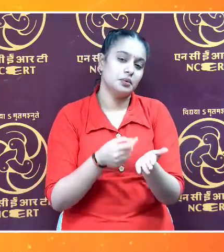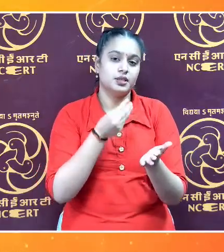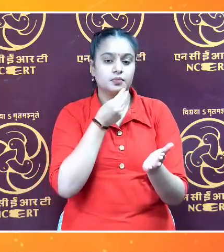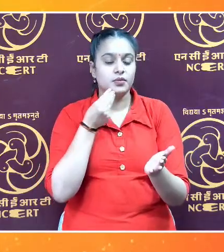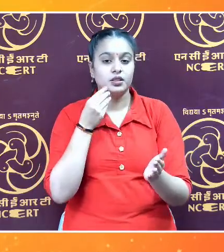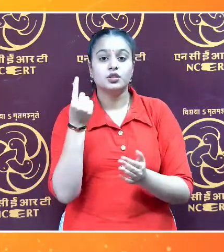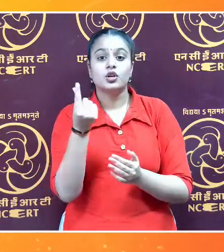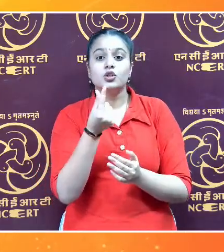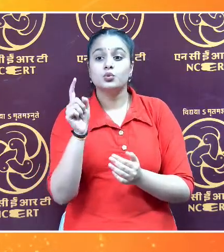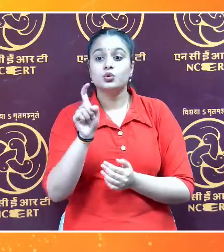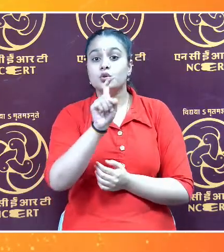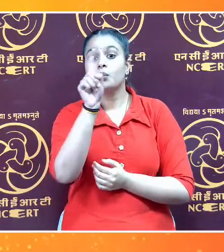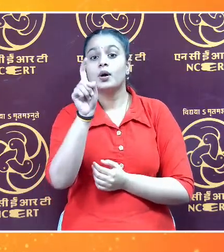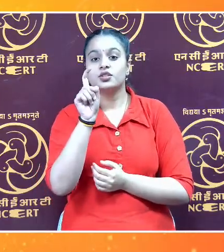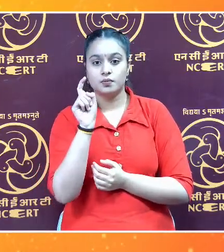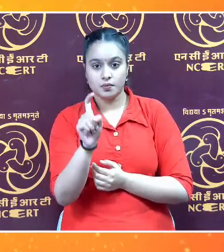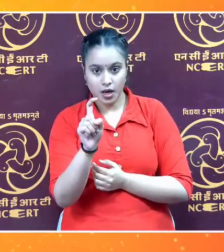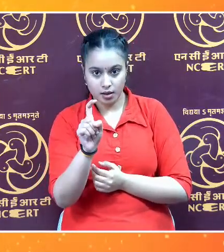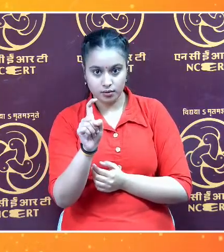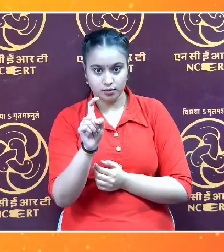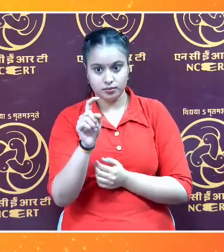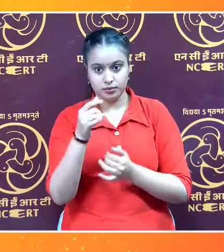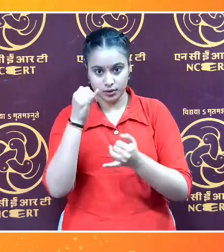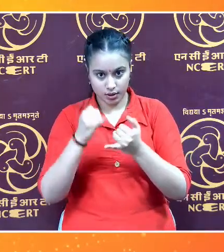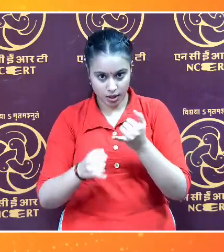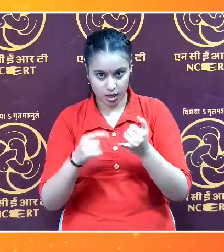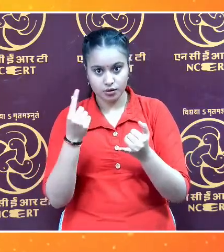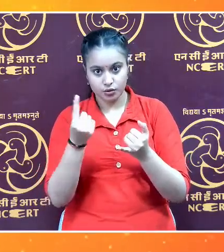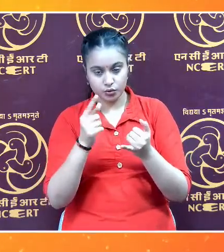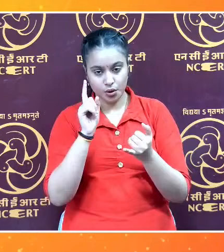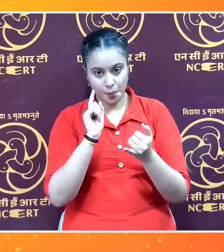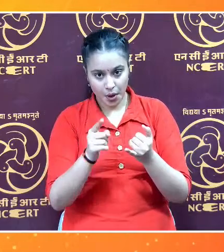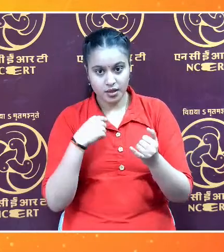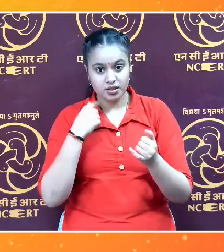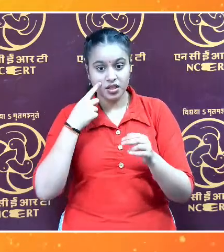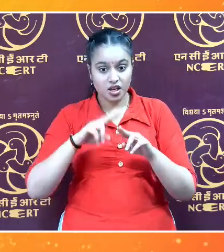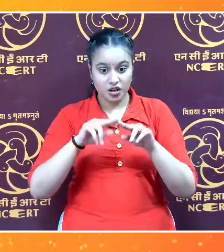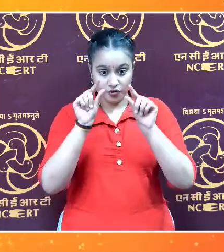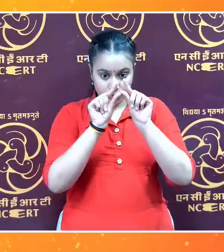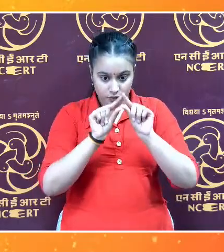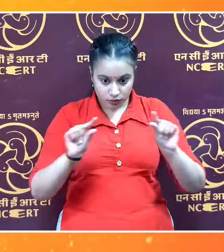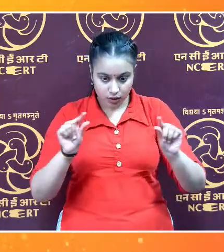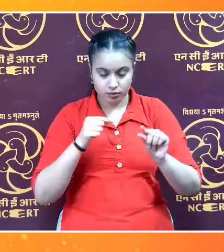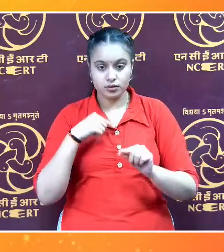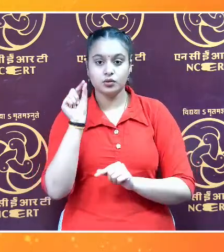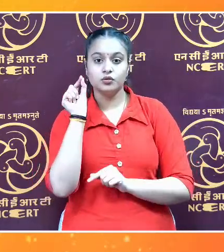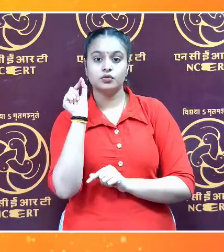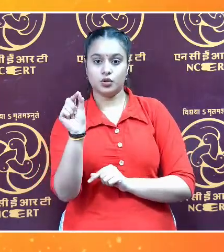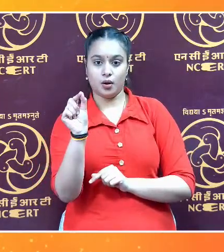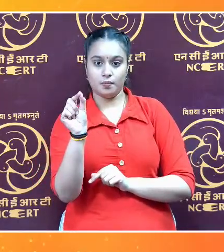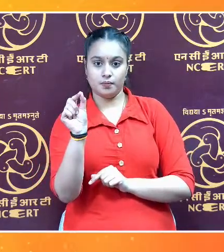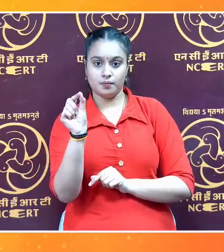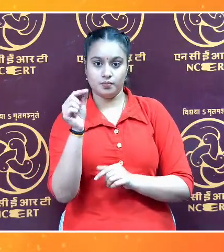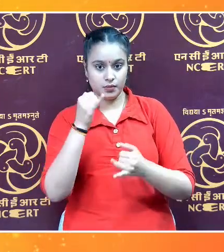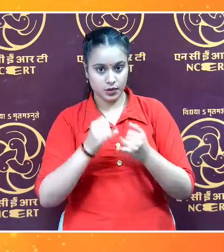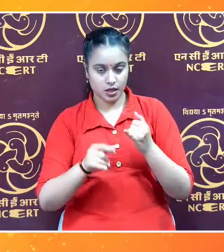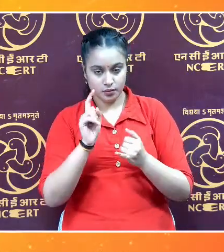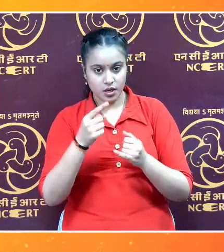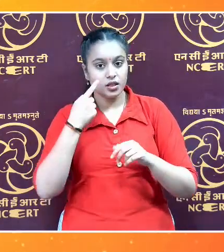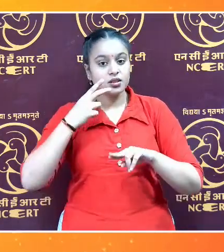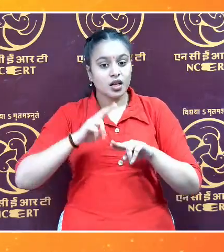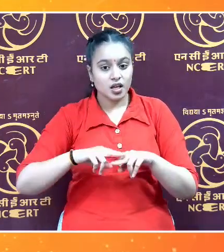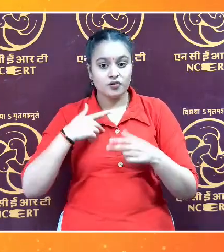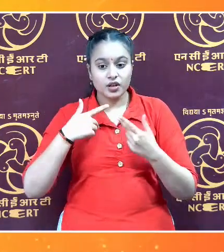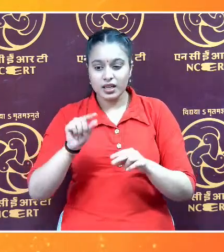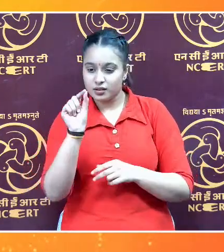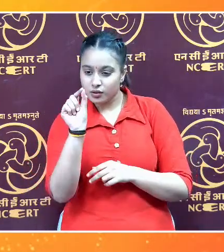use question mark when they are asking a question. Okay. And when it is a statement, they have to put a full stop. Wow. That is really important, because if you don't put